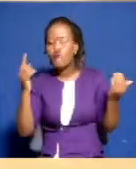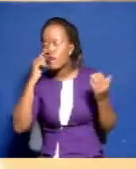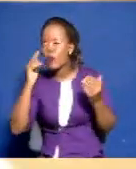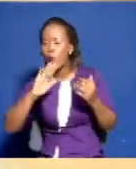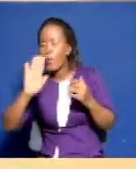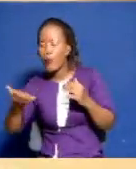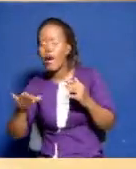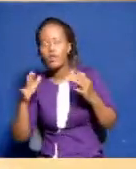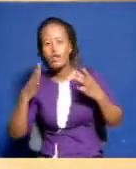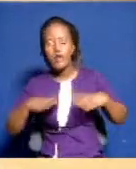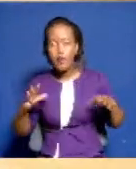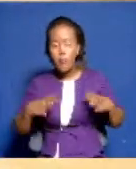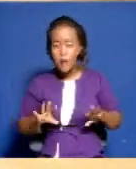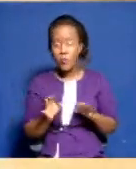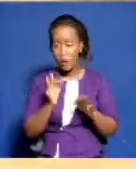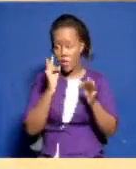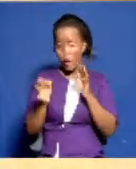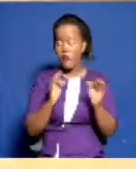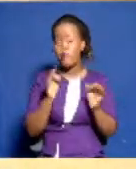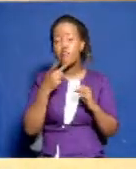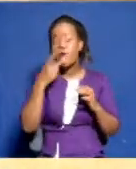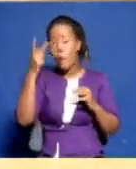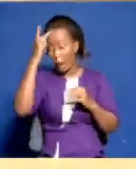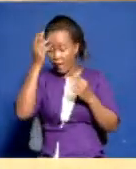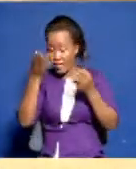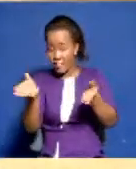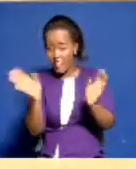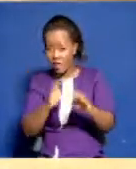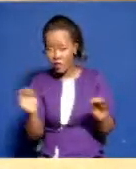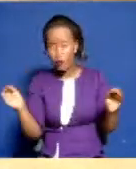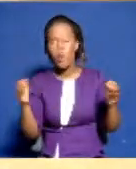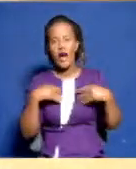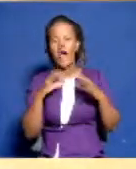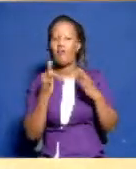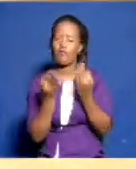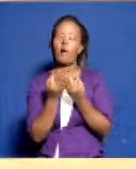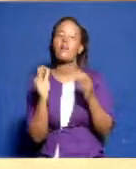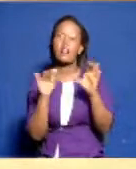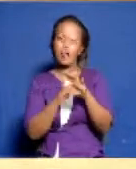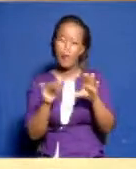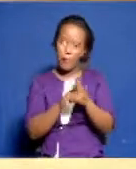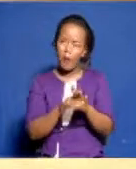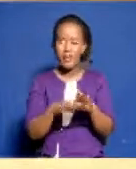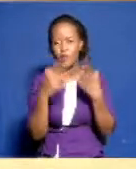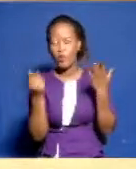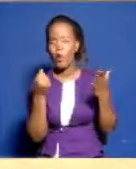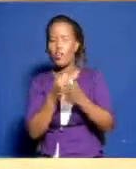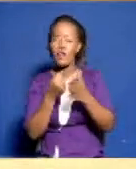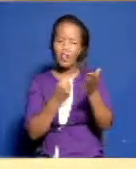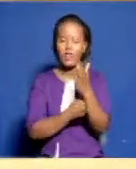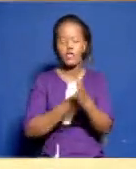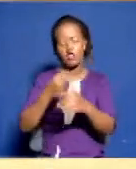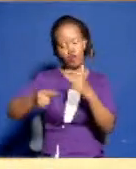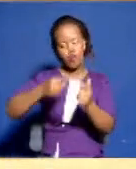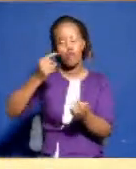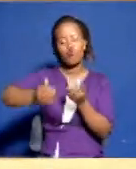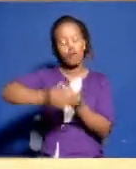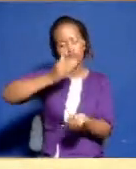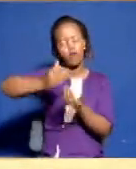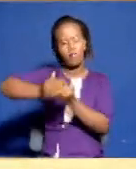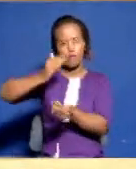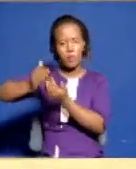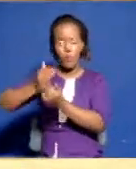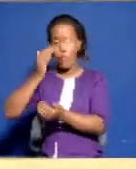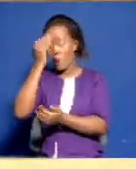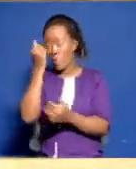kama ameondokewa na wazazi, lakini kuna wale wanafamilia wa karibu au guardians waweze kumlea huyu mtoto ili apate